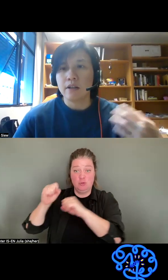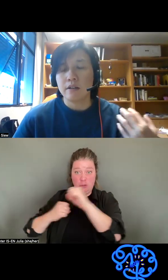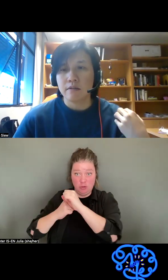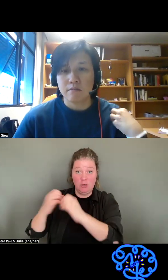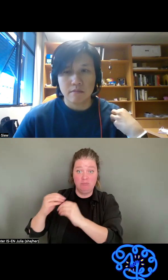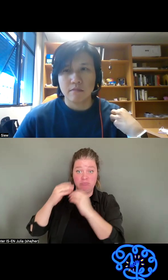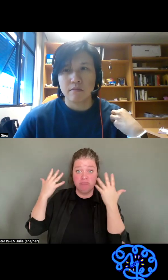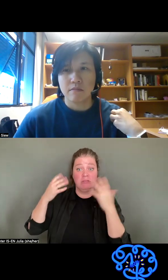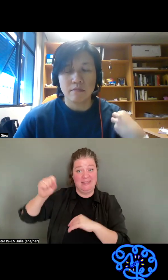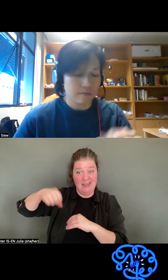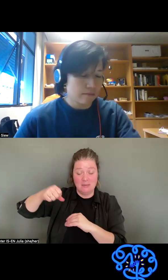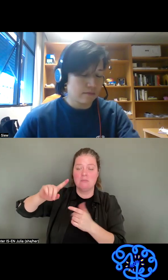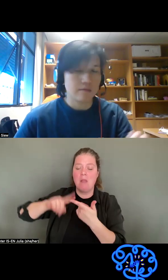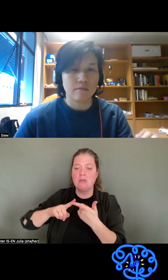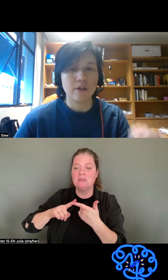we can,